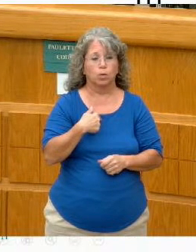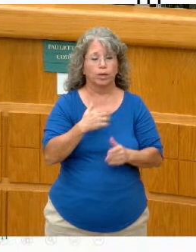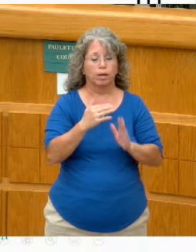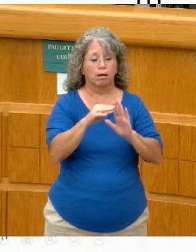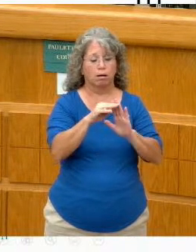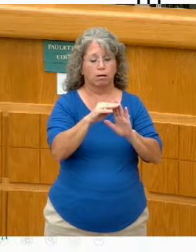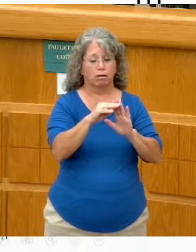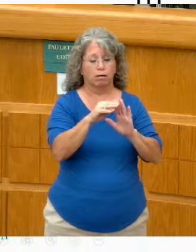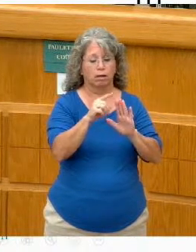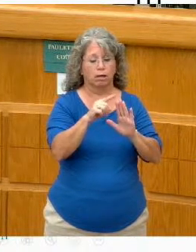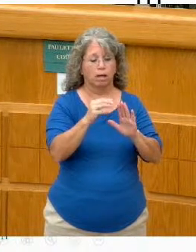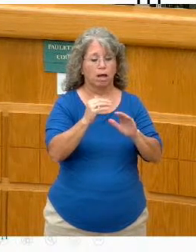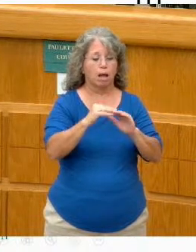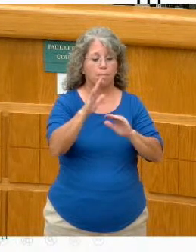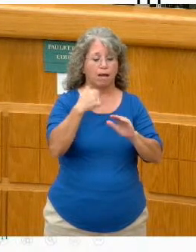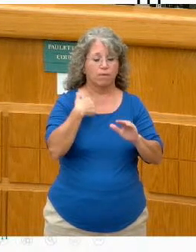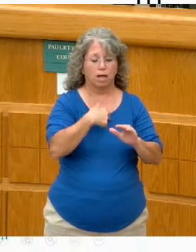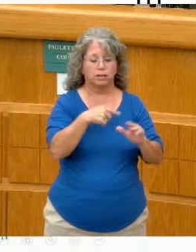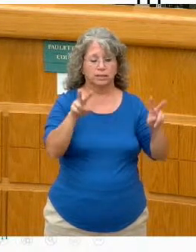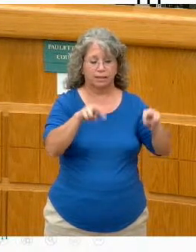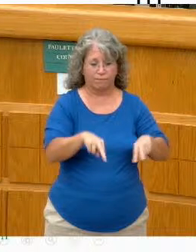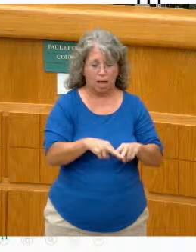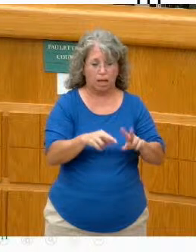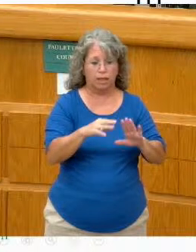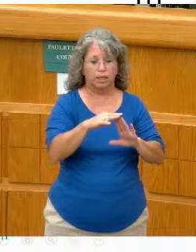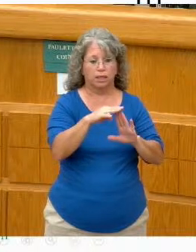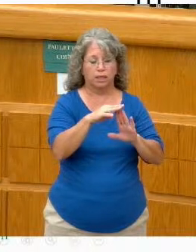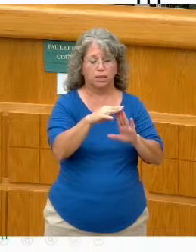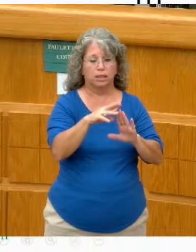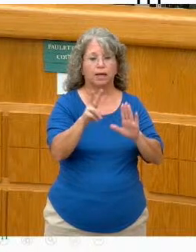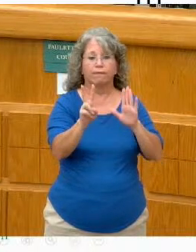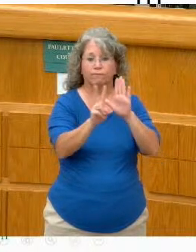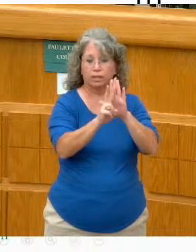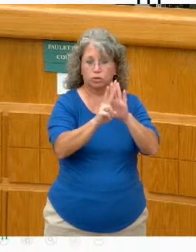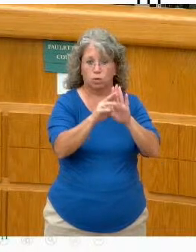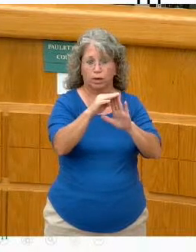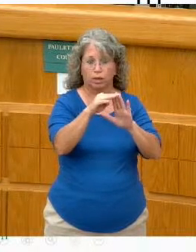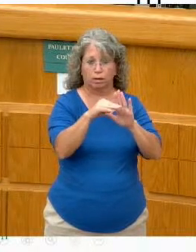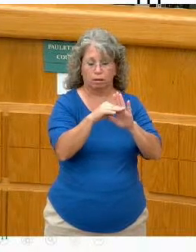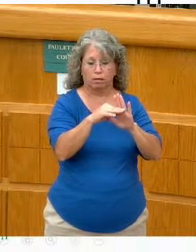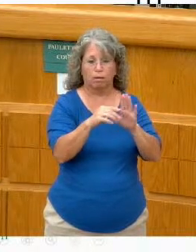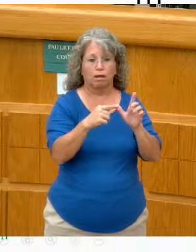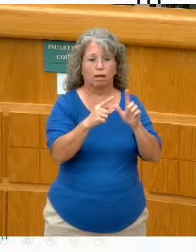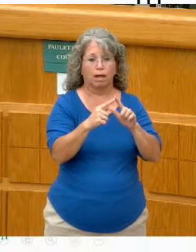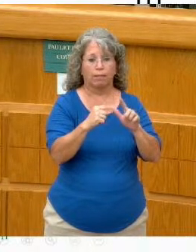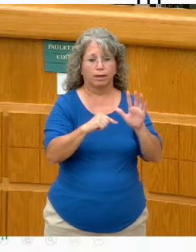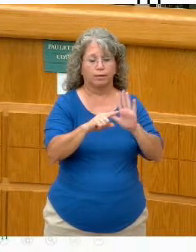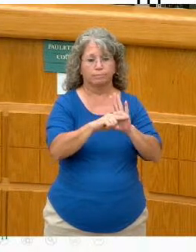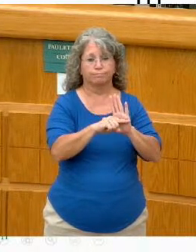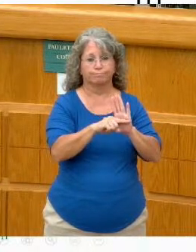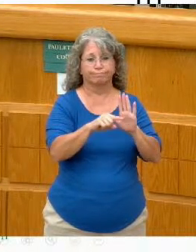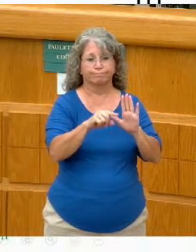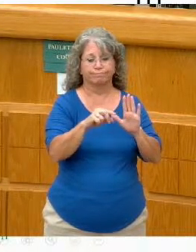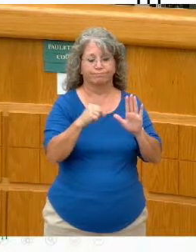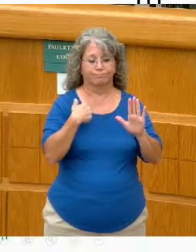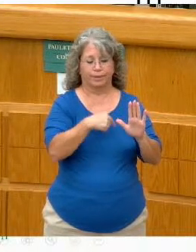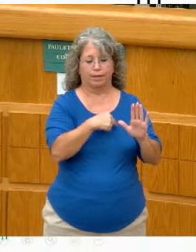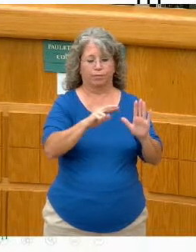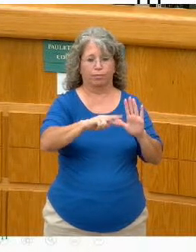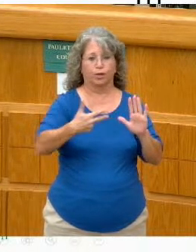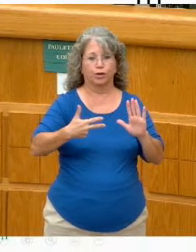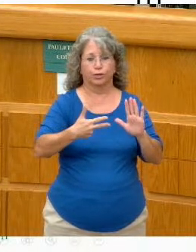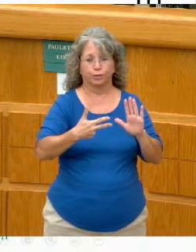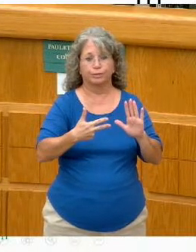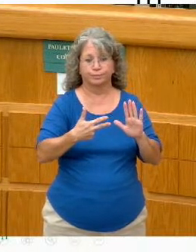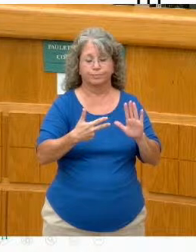Valley. And there's a fairly big jump between us and then us top 3 and then the rest of the state.